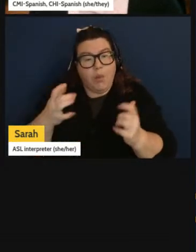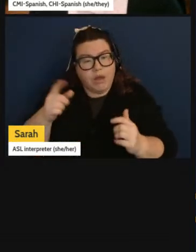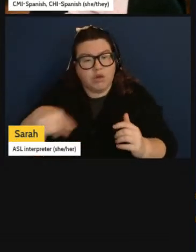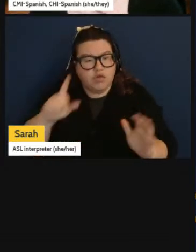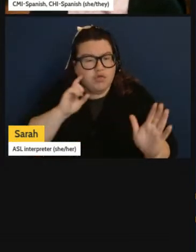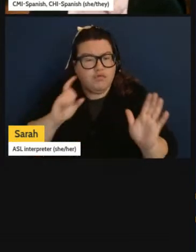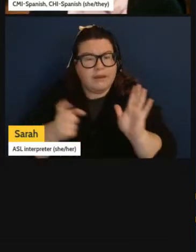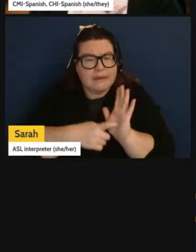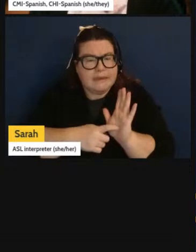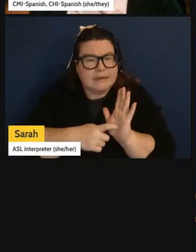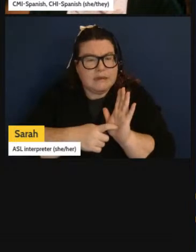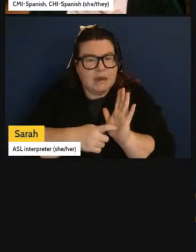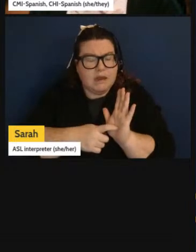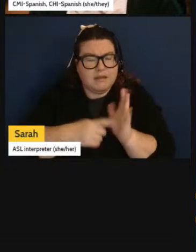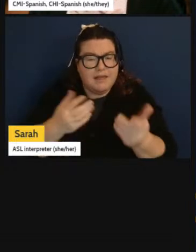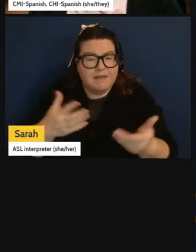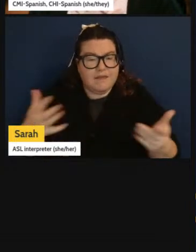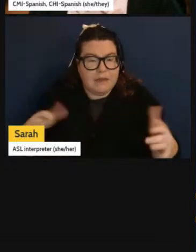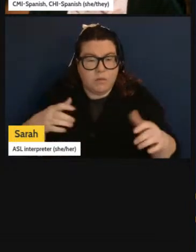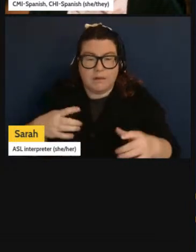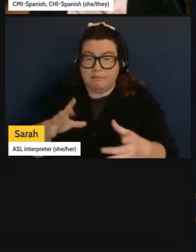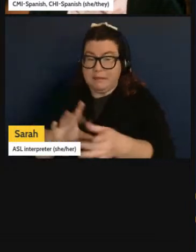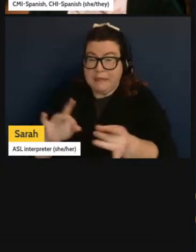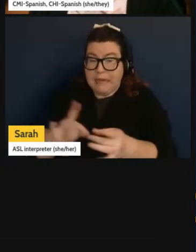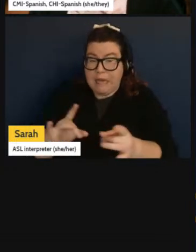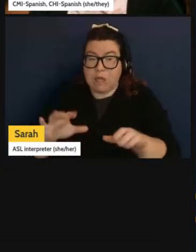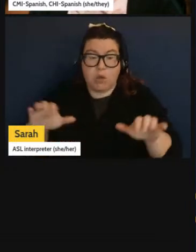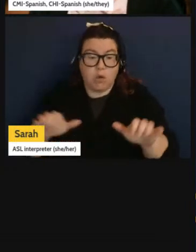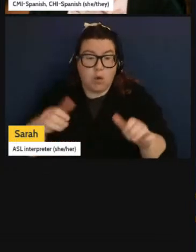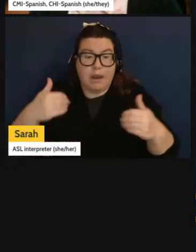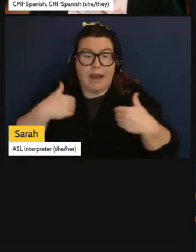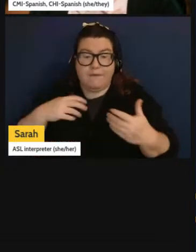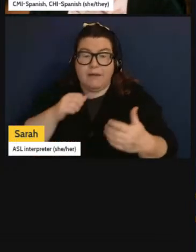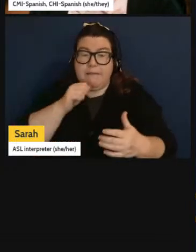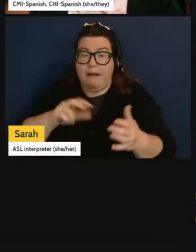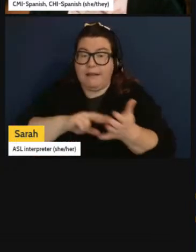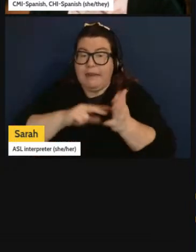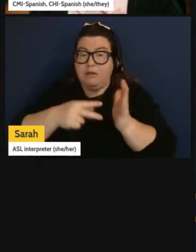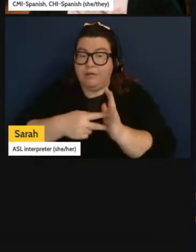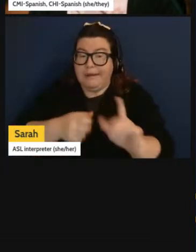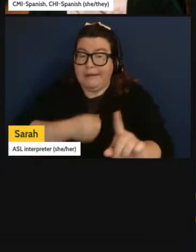that the things that we say or do can have an unintended additional